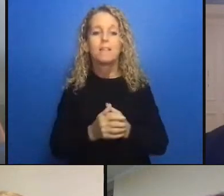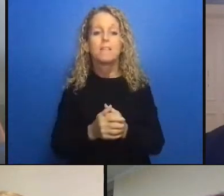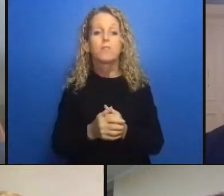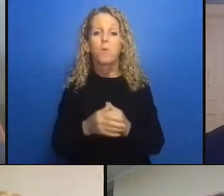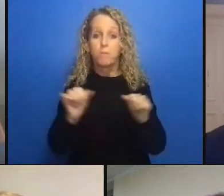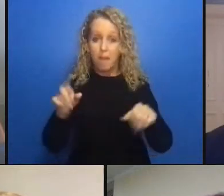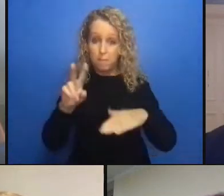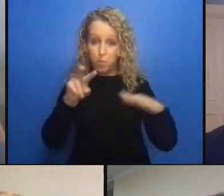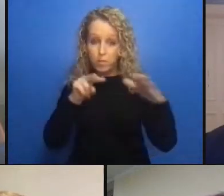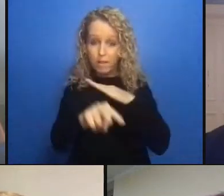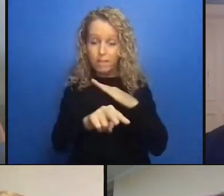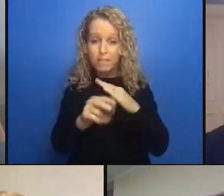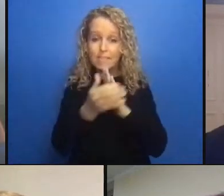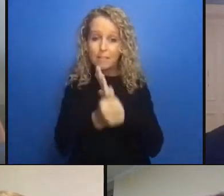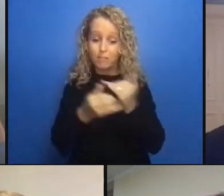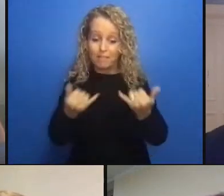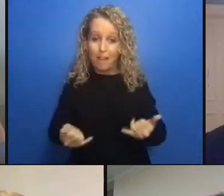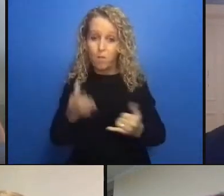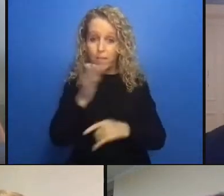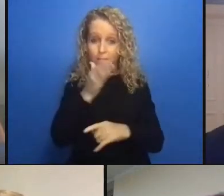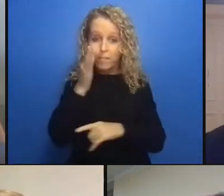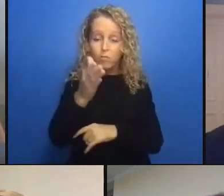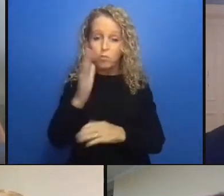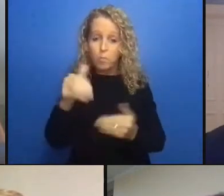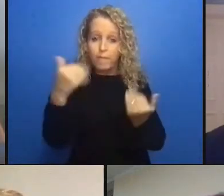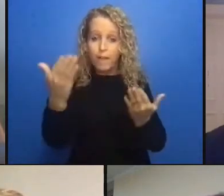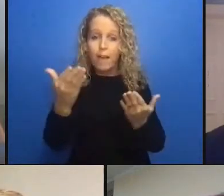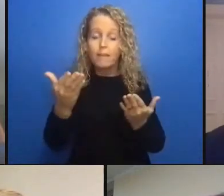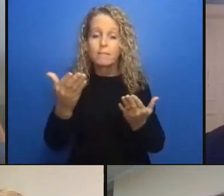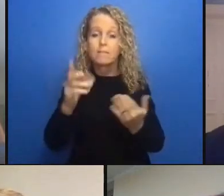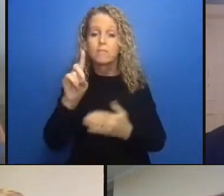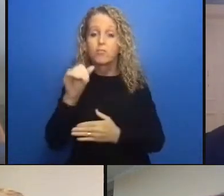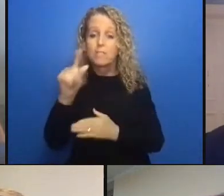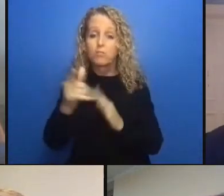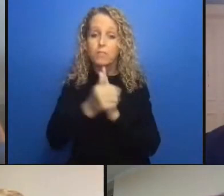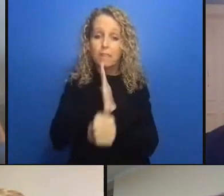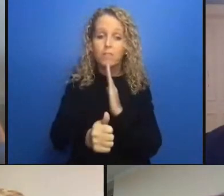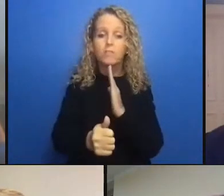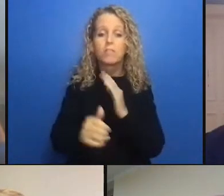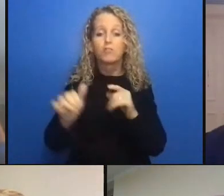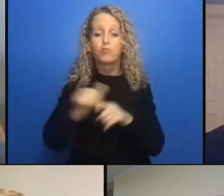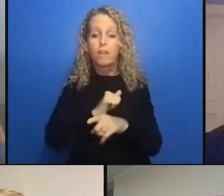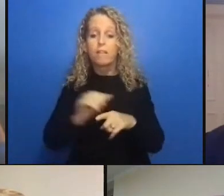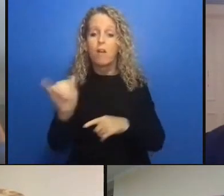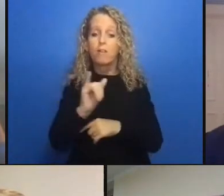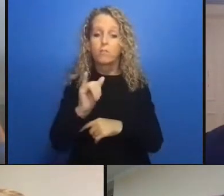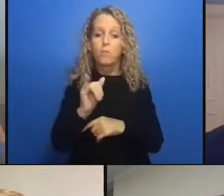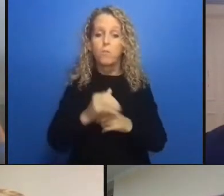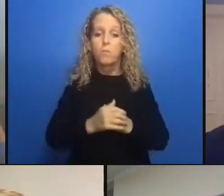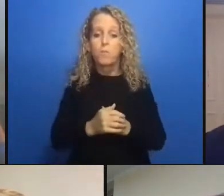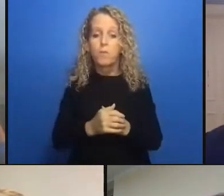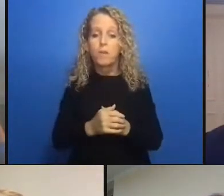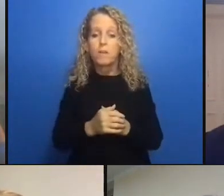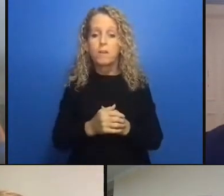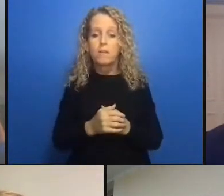to provide digital skills training and connect subject matter experts with educational institutions? Great question.